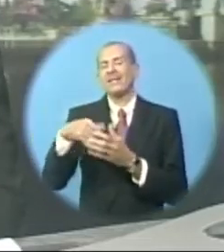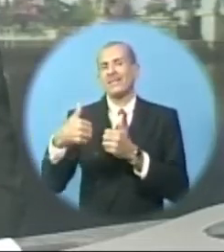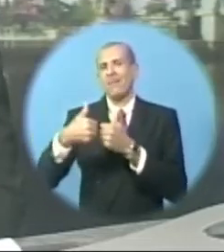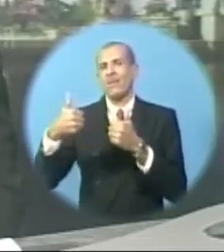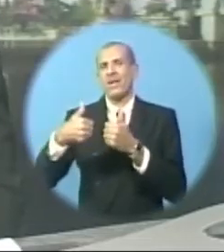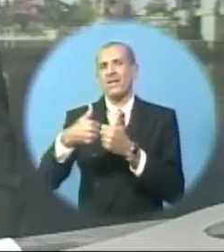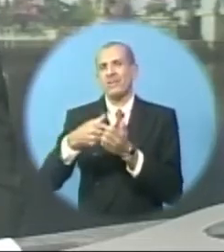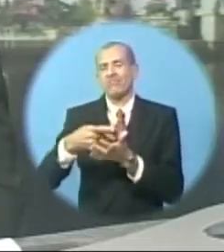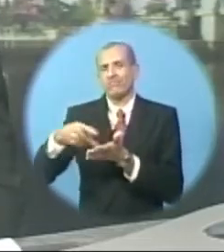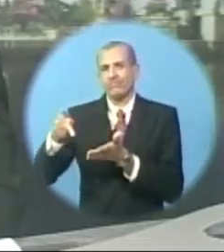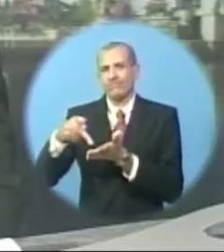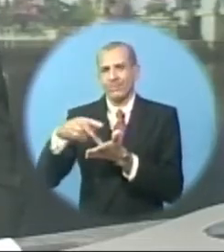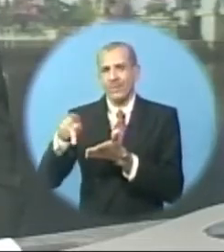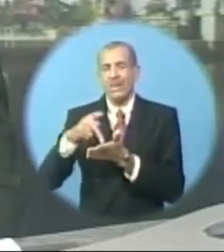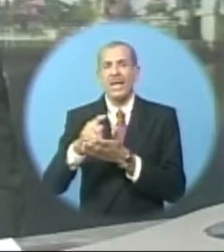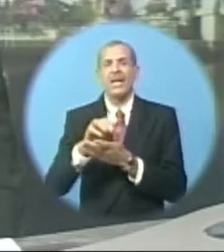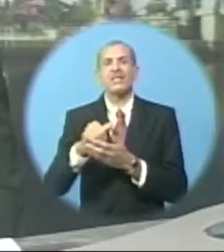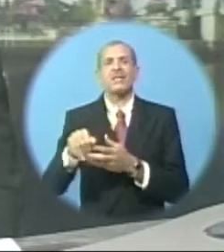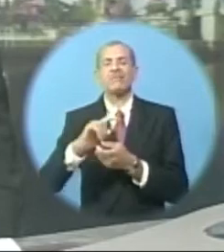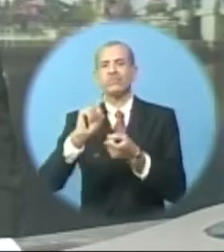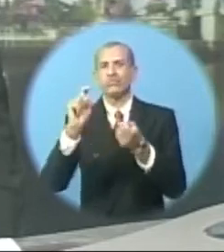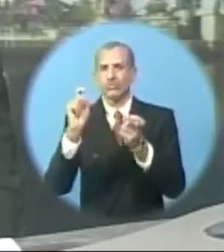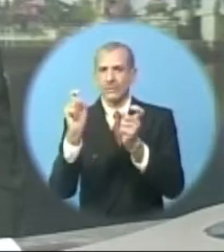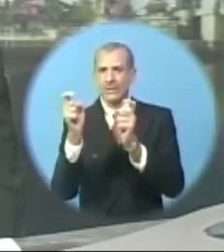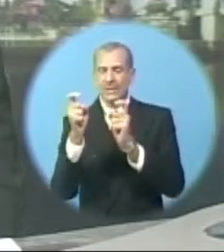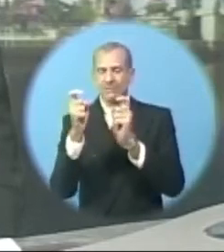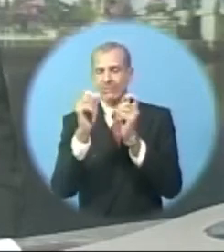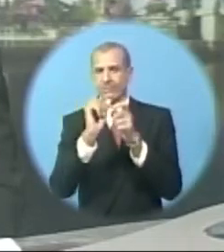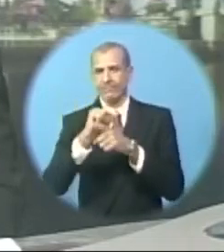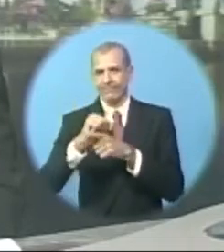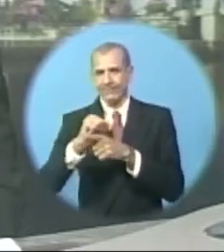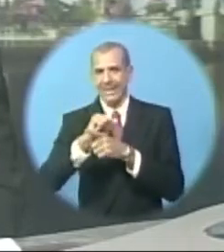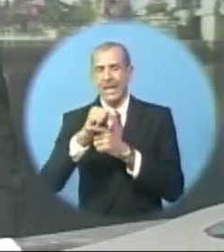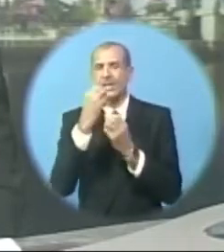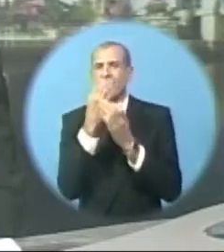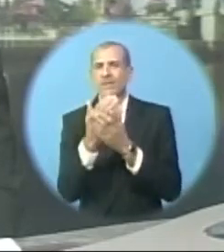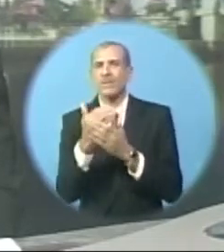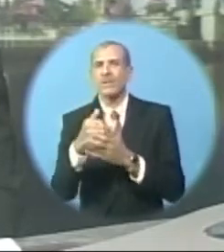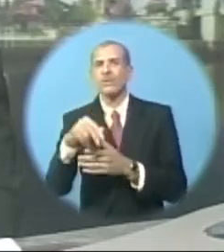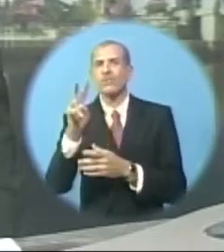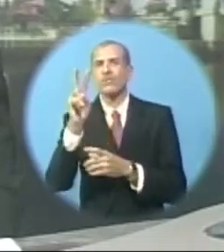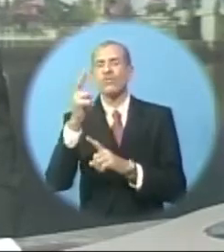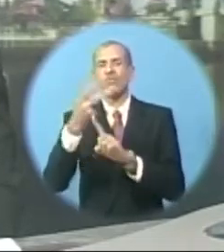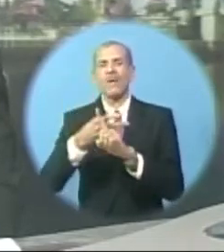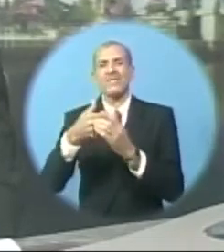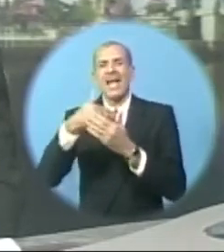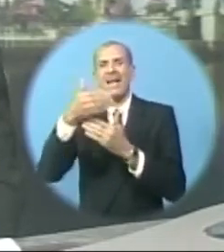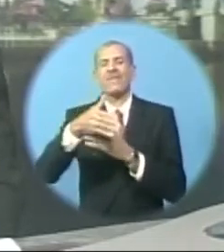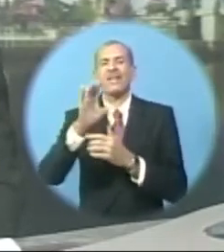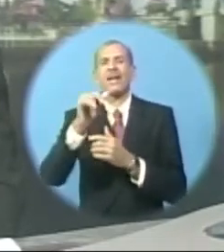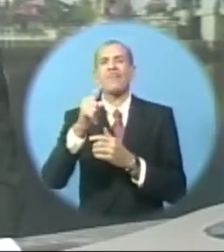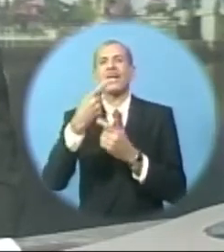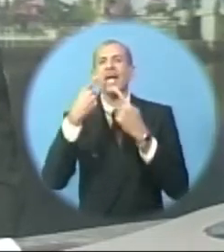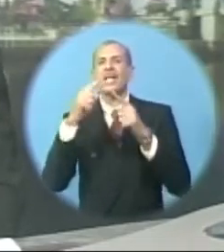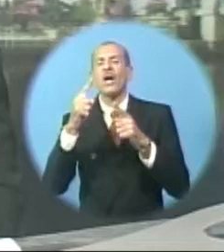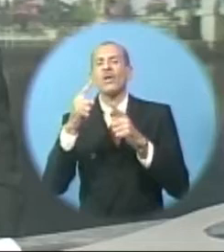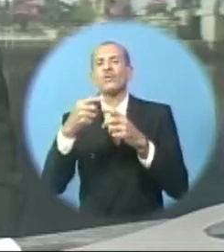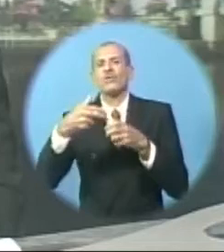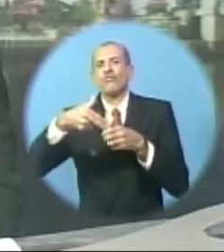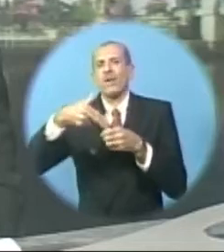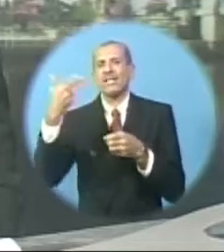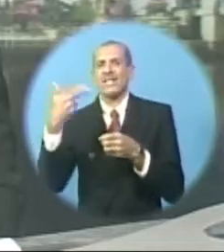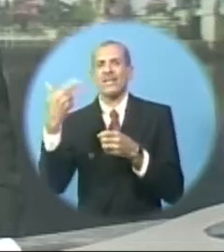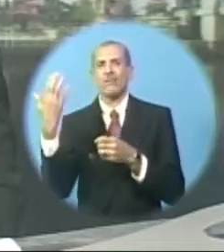It's part of an overall restructuring exercise. The news comes just two months after the company announced the resignation